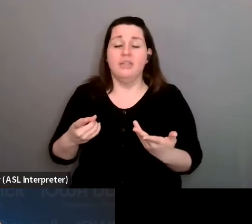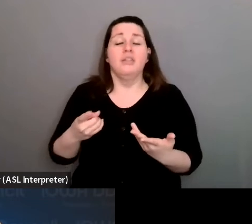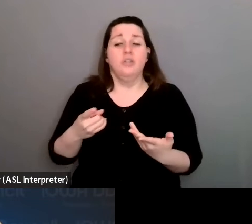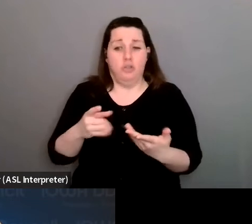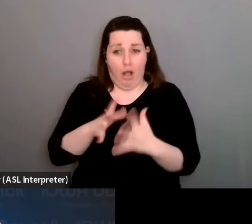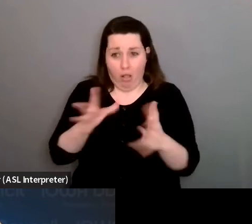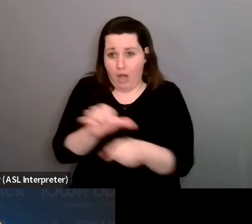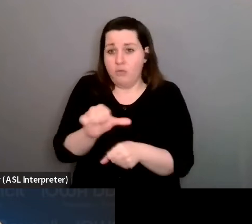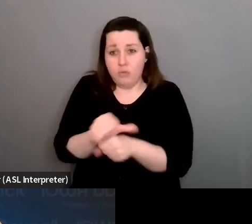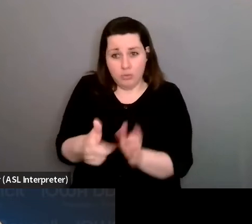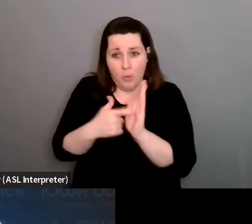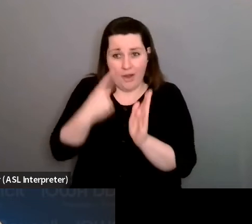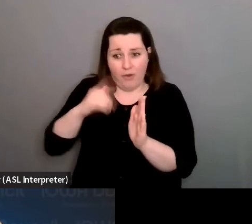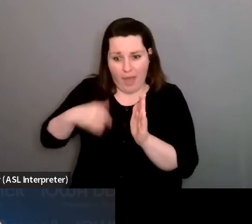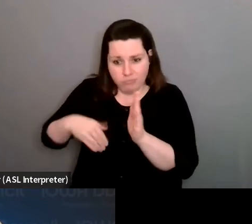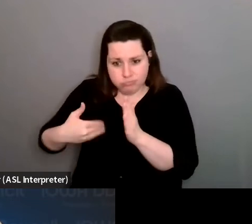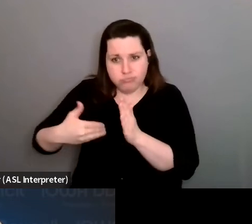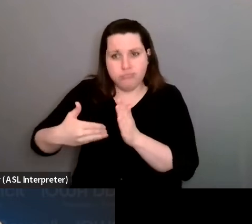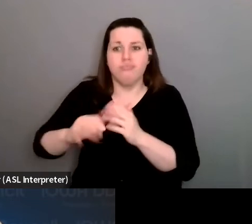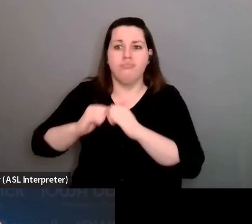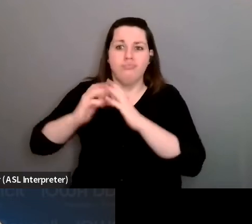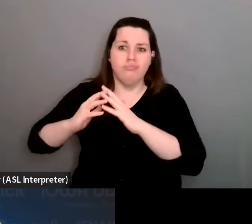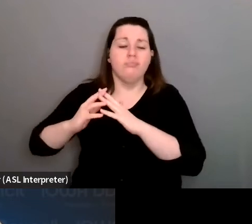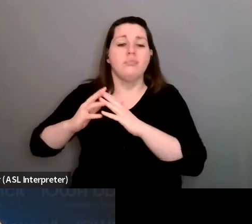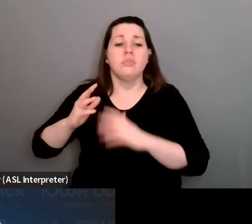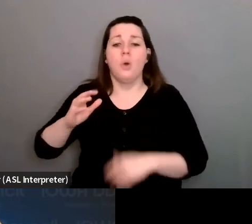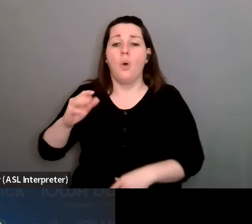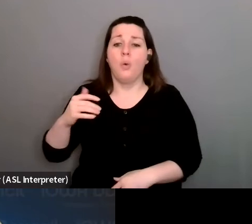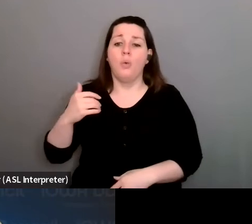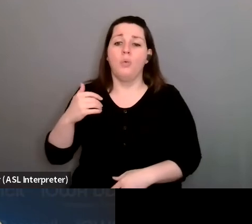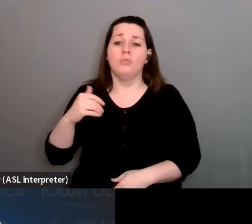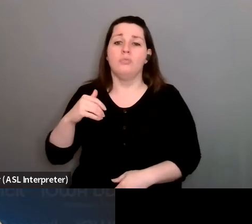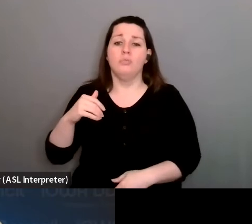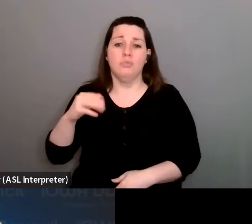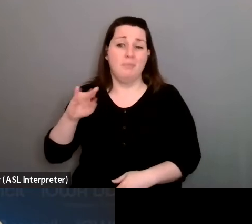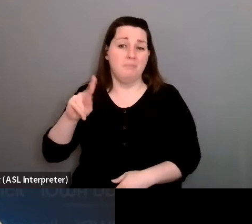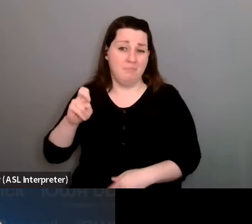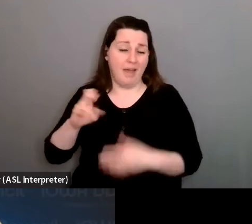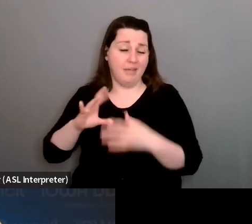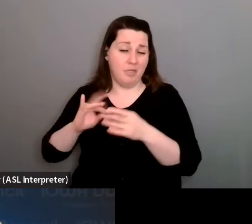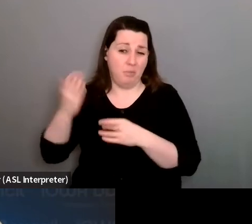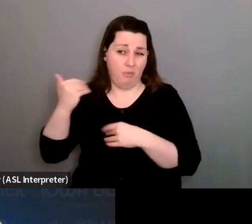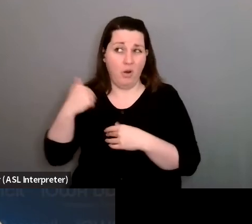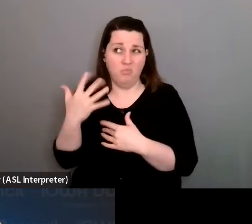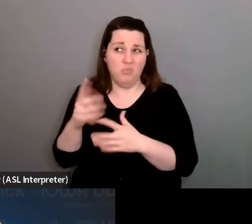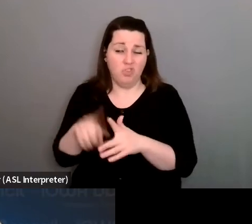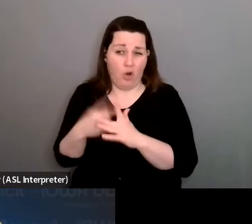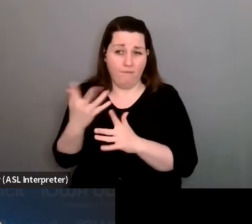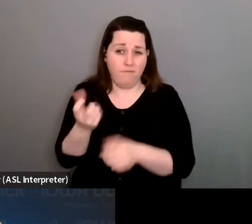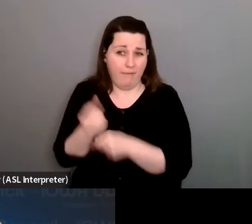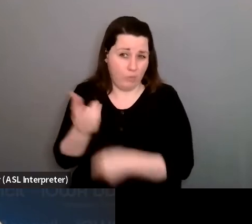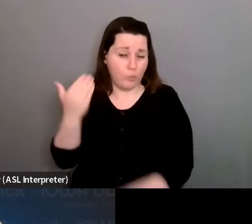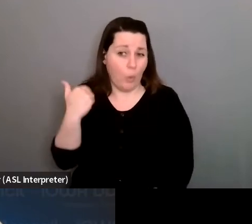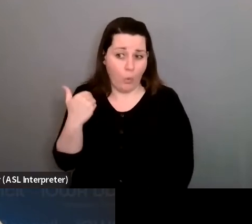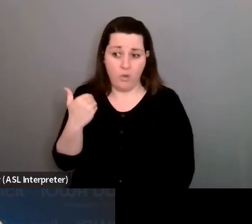scenes. We launched IAble. Mike had mentioned earlier that, that we launched 5 years ago, and we've come a long